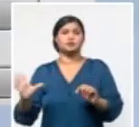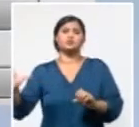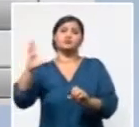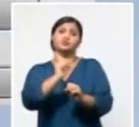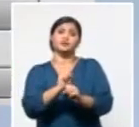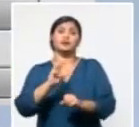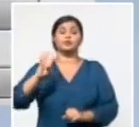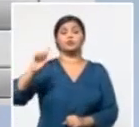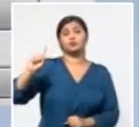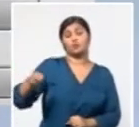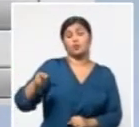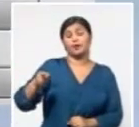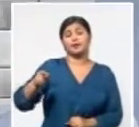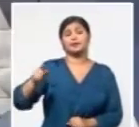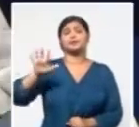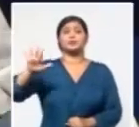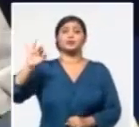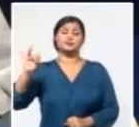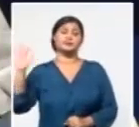4.57%.